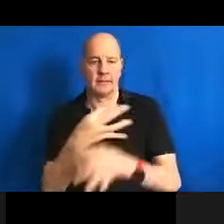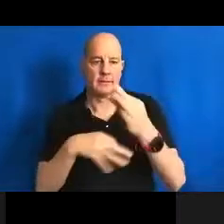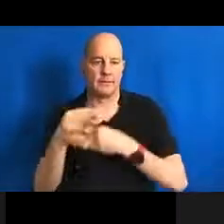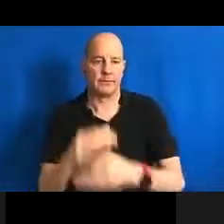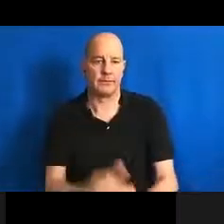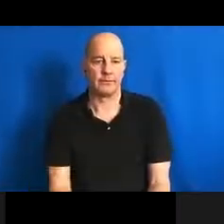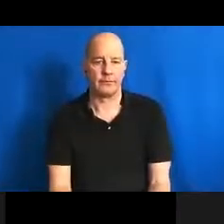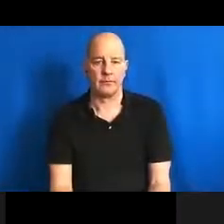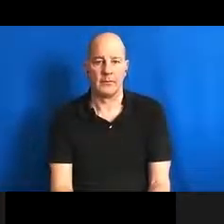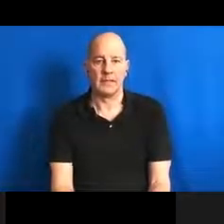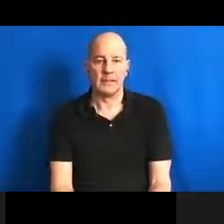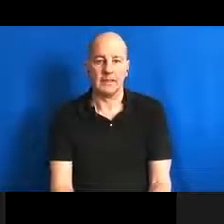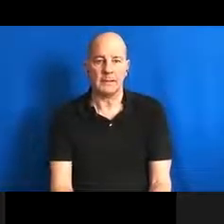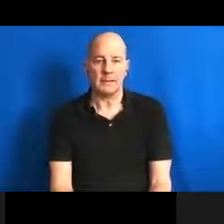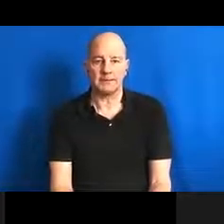the next slide.